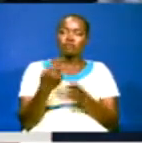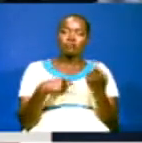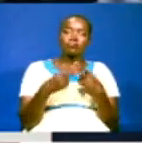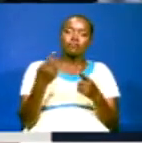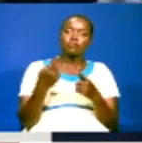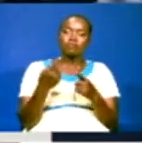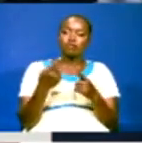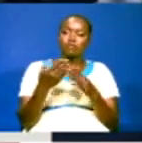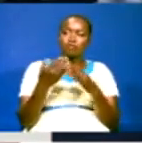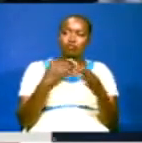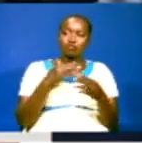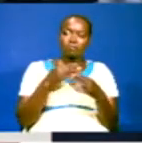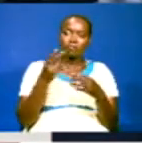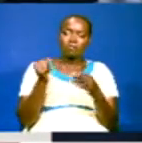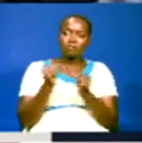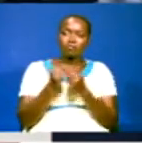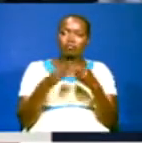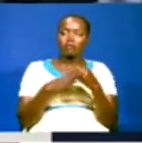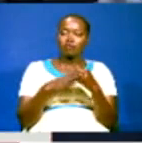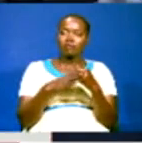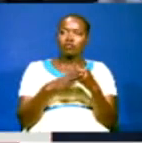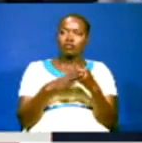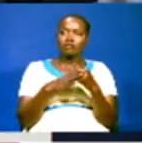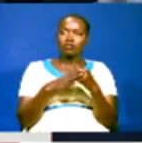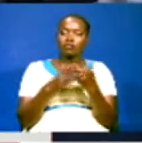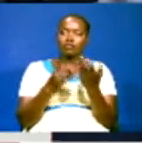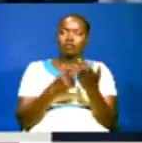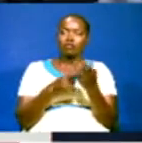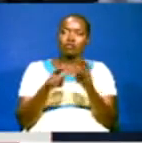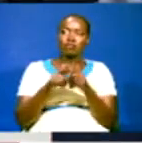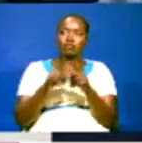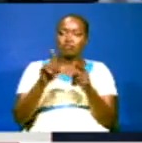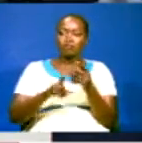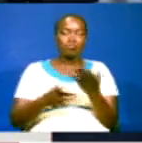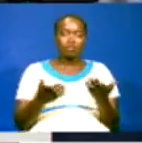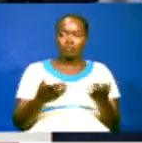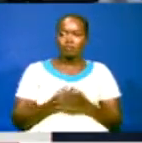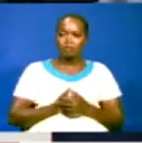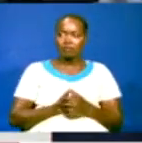in 2019, besides even the numbers being low. 2019,